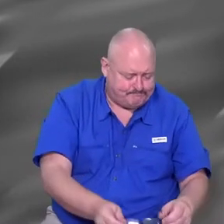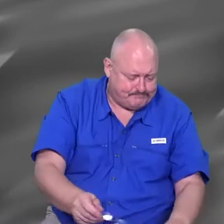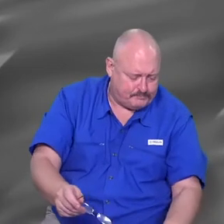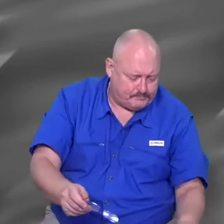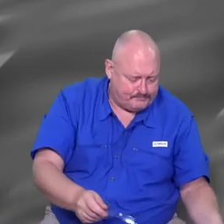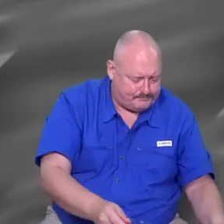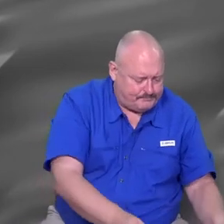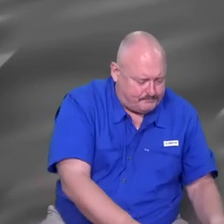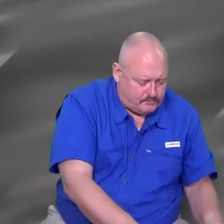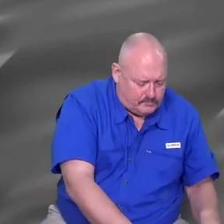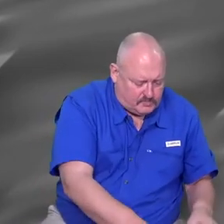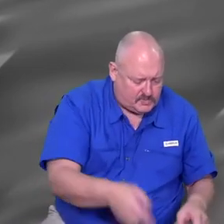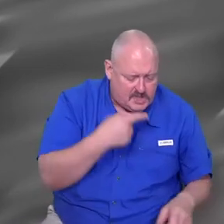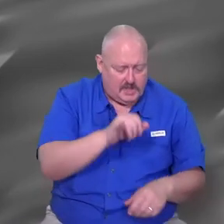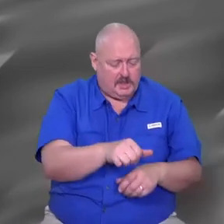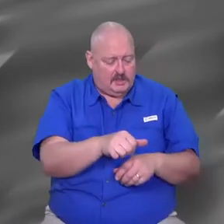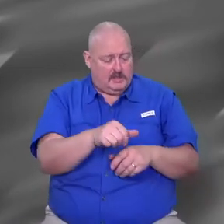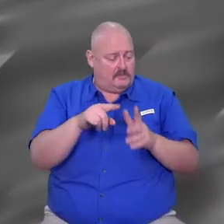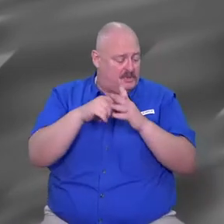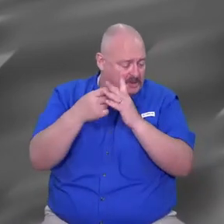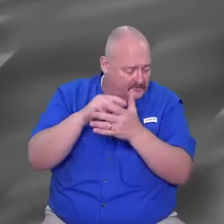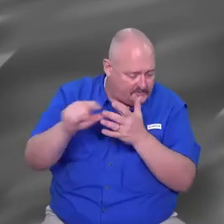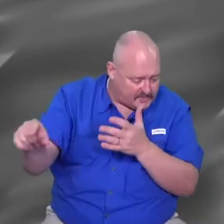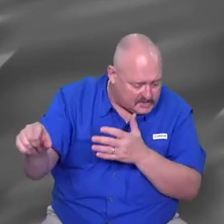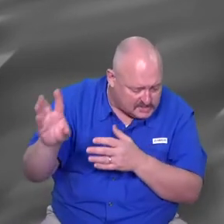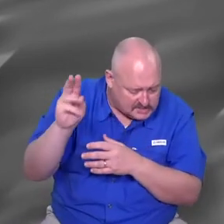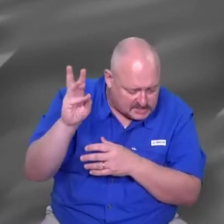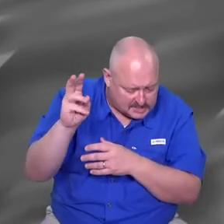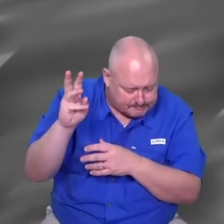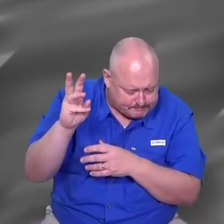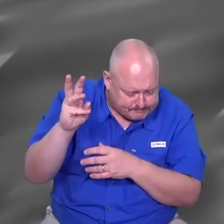want you to notice what it says here, beginning in verse 16.